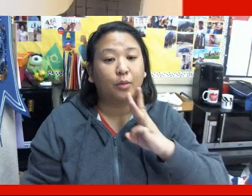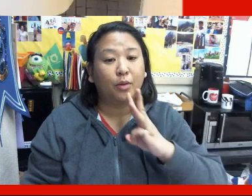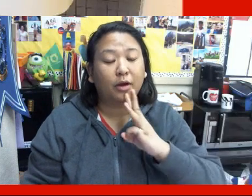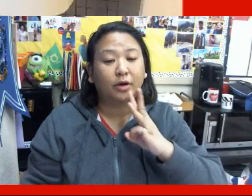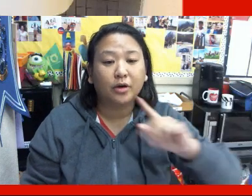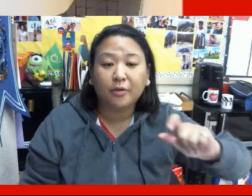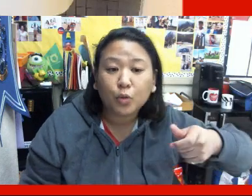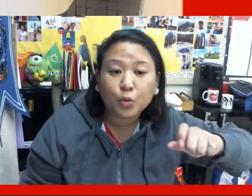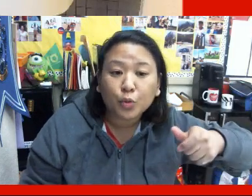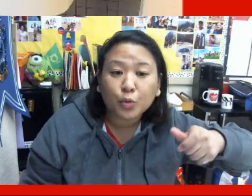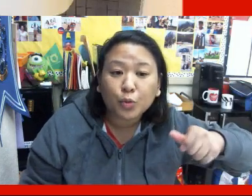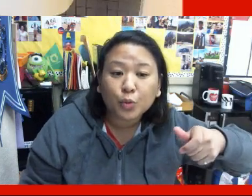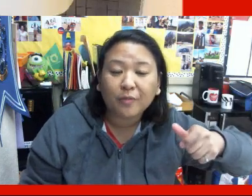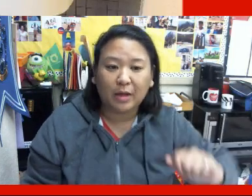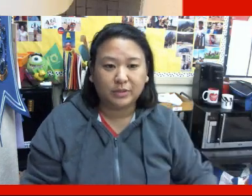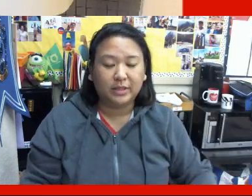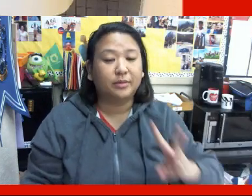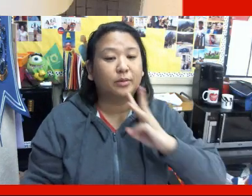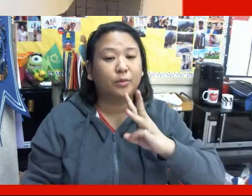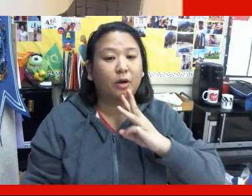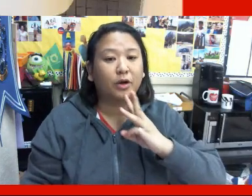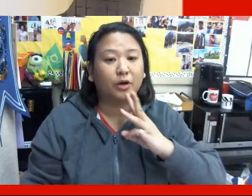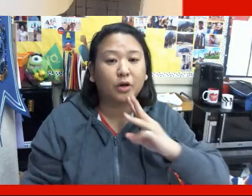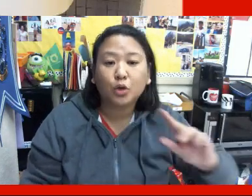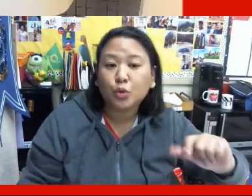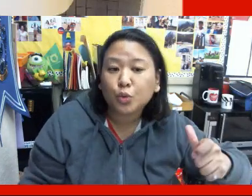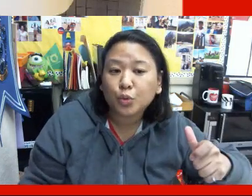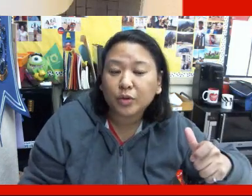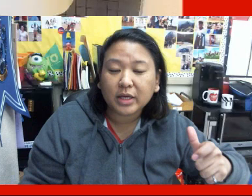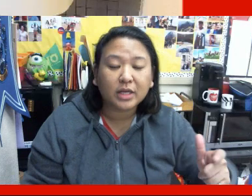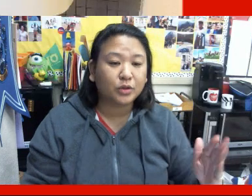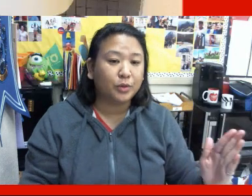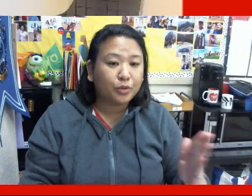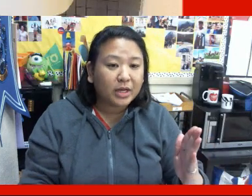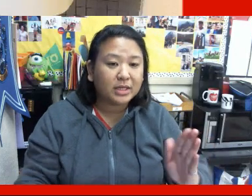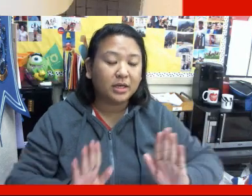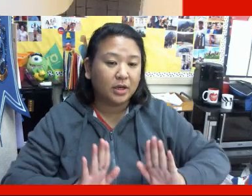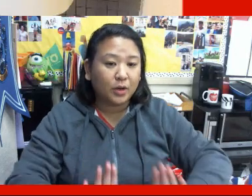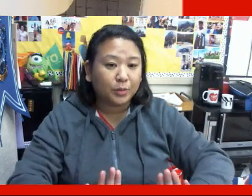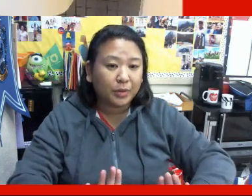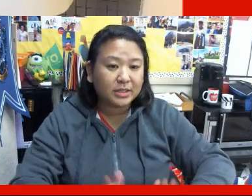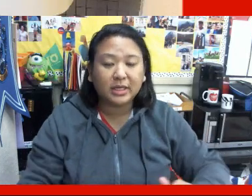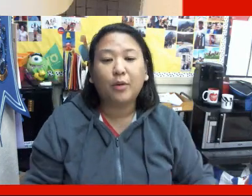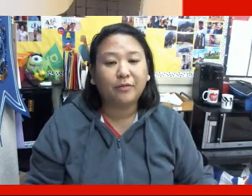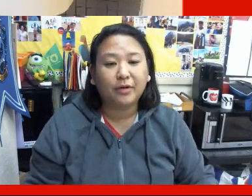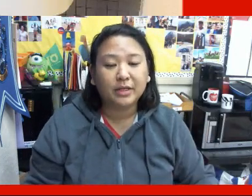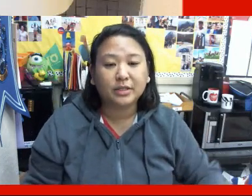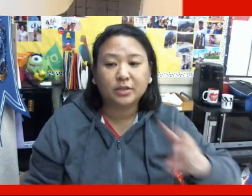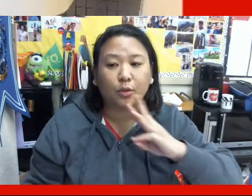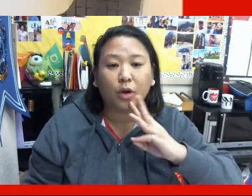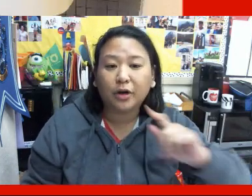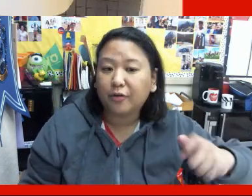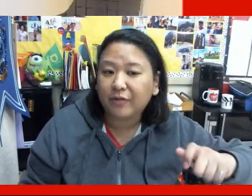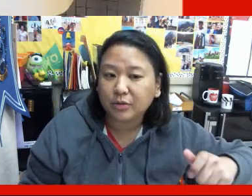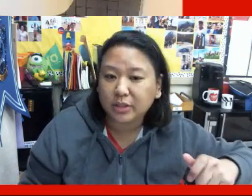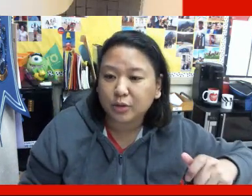And then the water fountain. Water this, or you press it however it is.